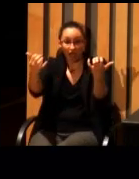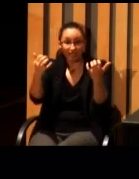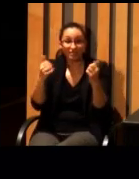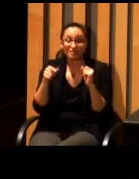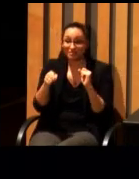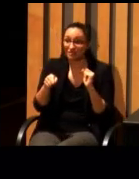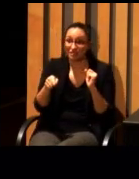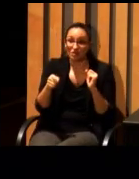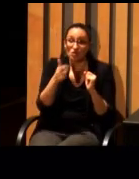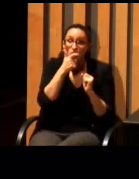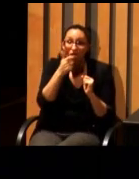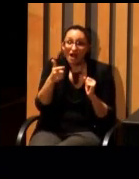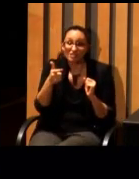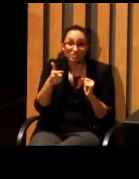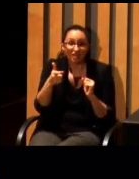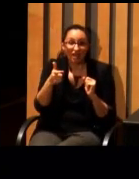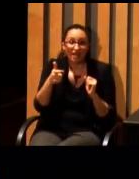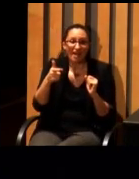their ethnicity came up.